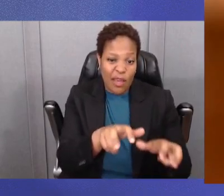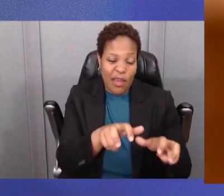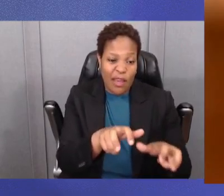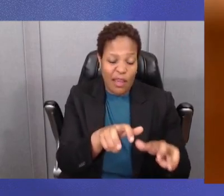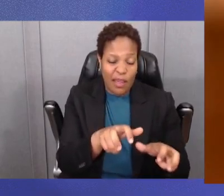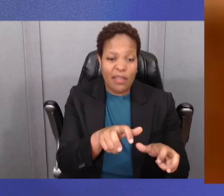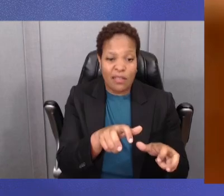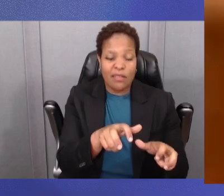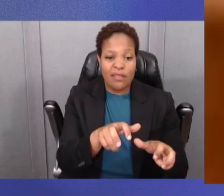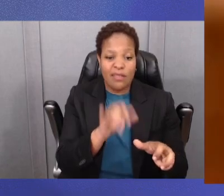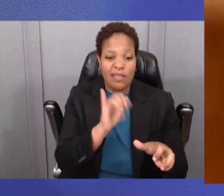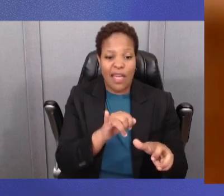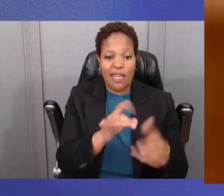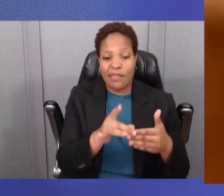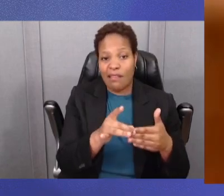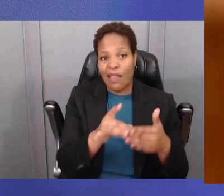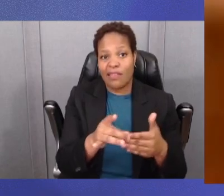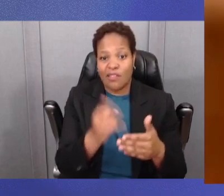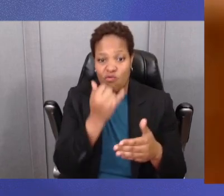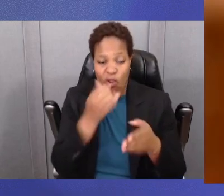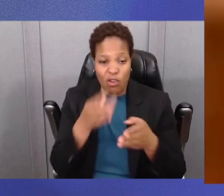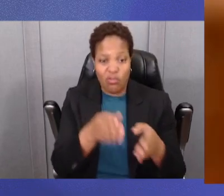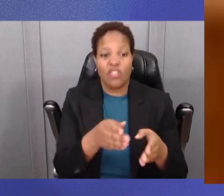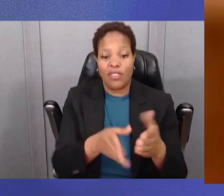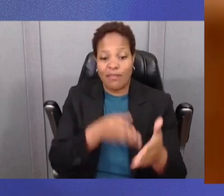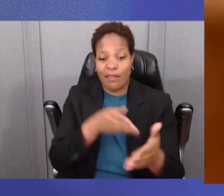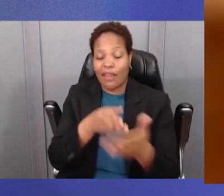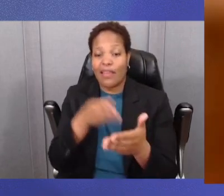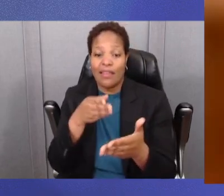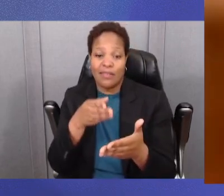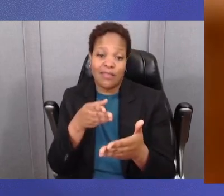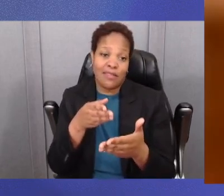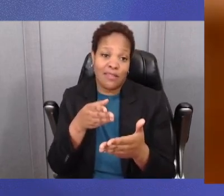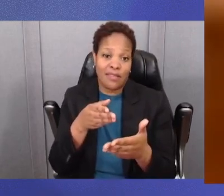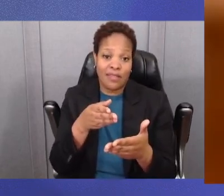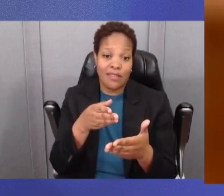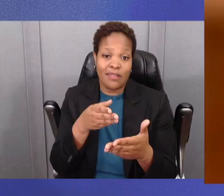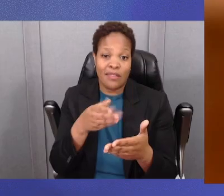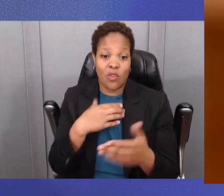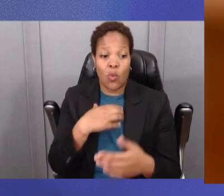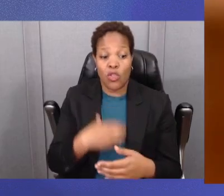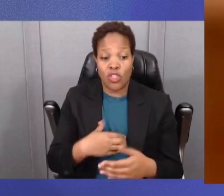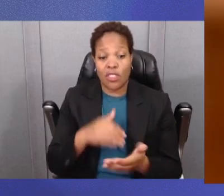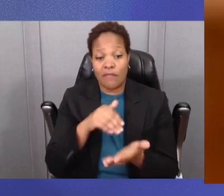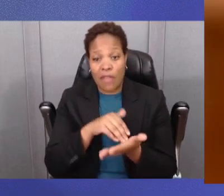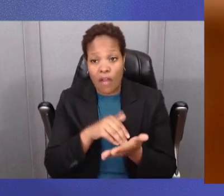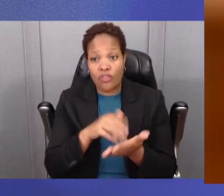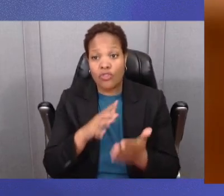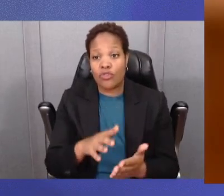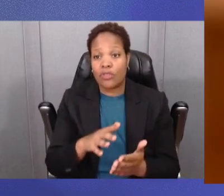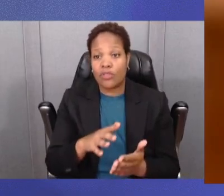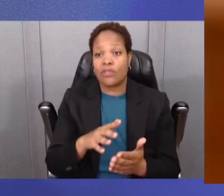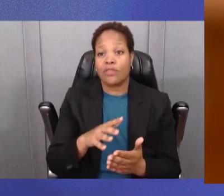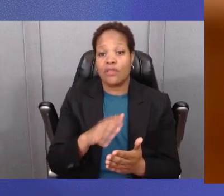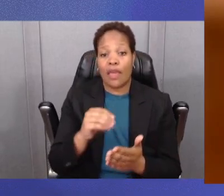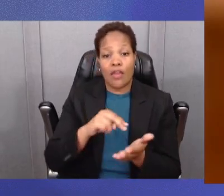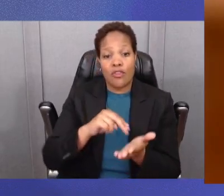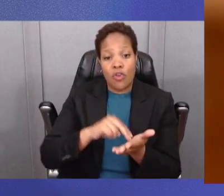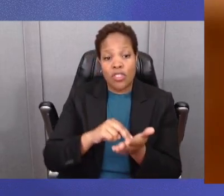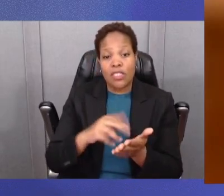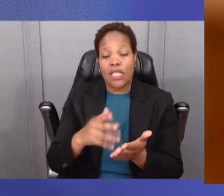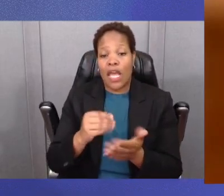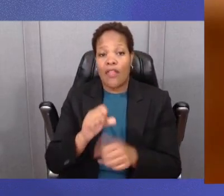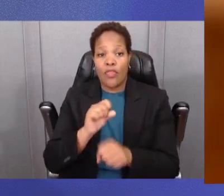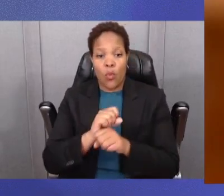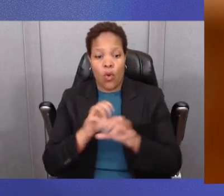led us astray against the wishes of doctors and nurses and the great workforce we have